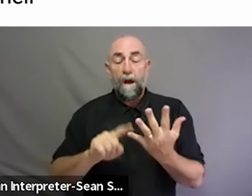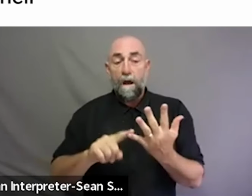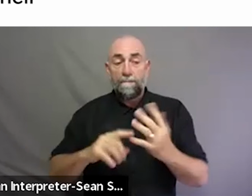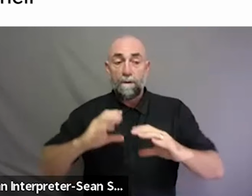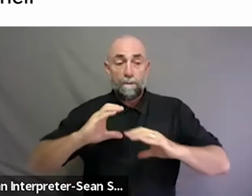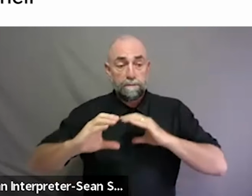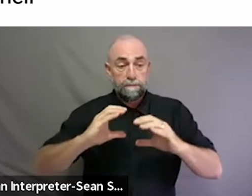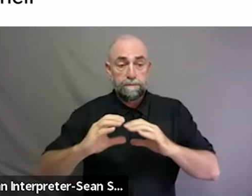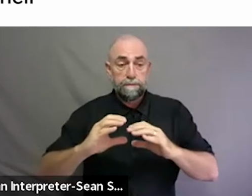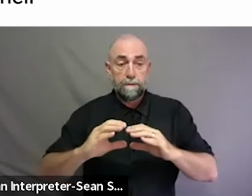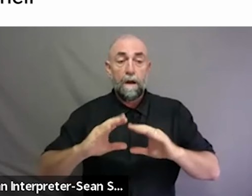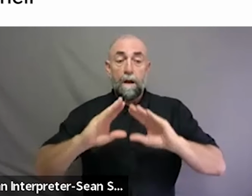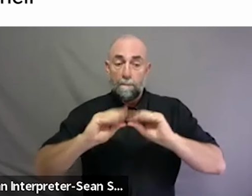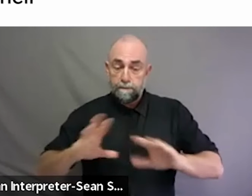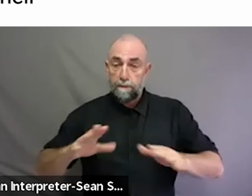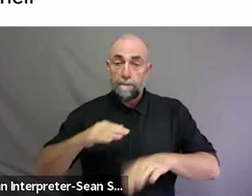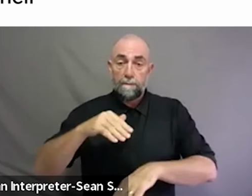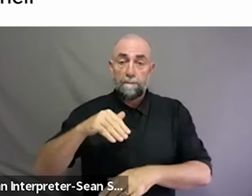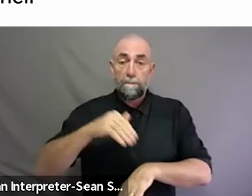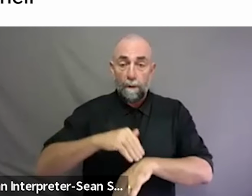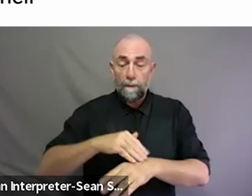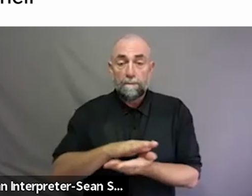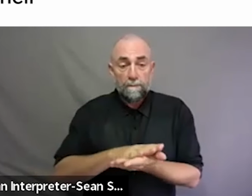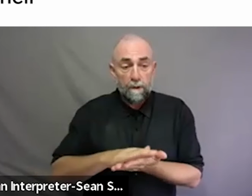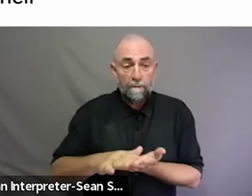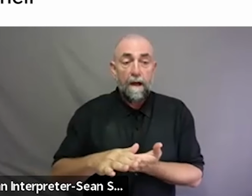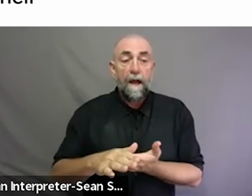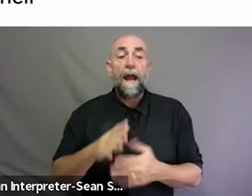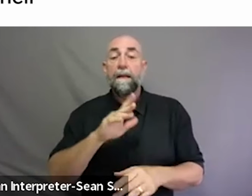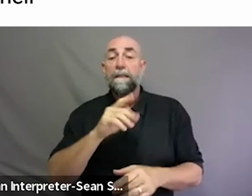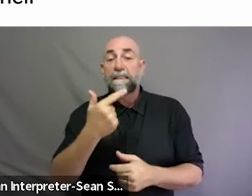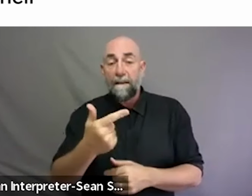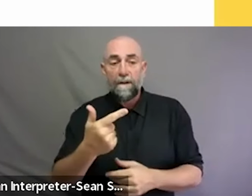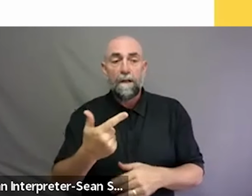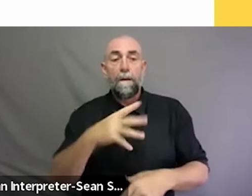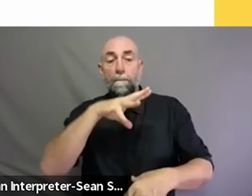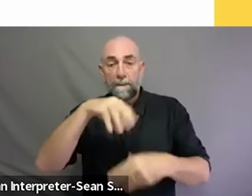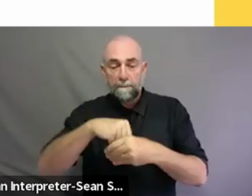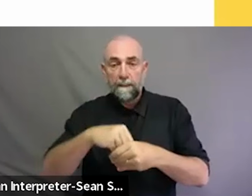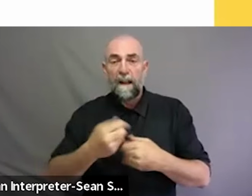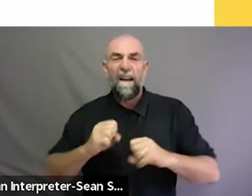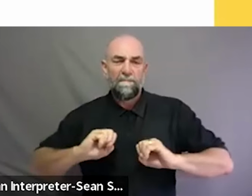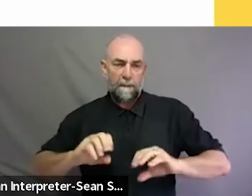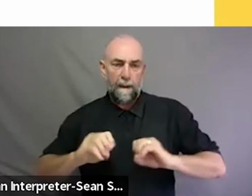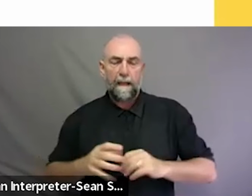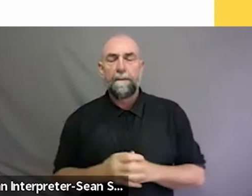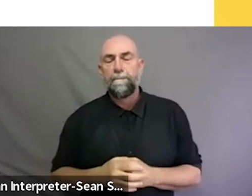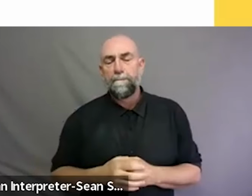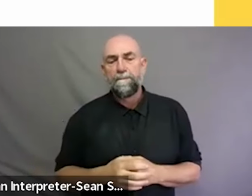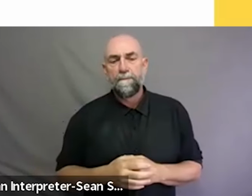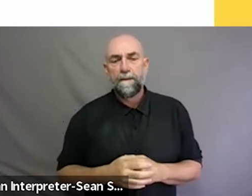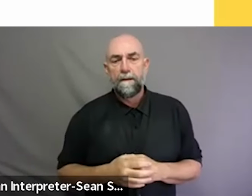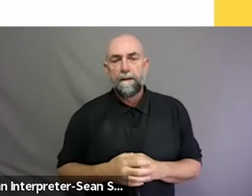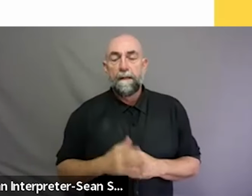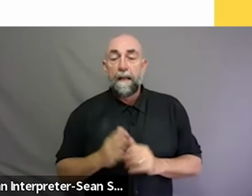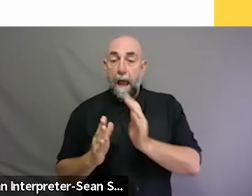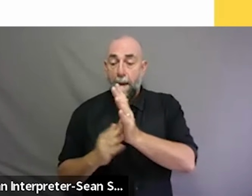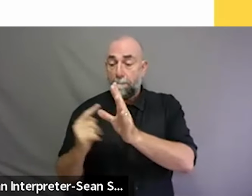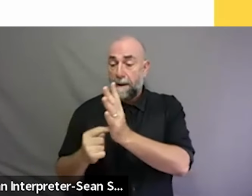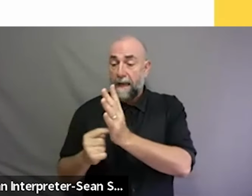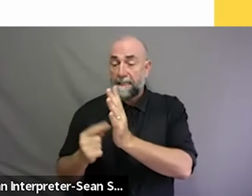problem solving, and participation and feedback. So after Matt and Emma came